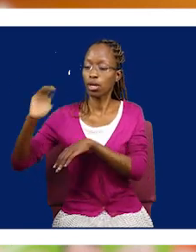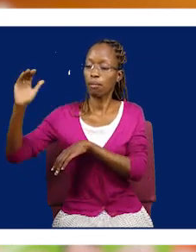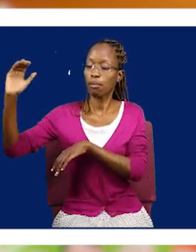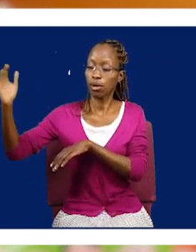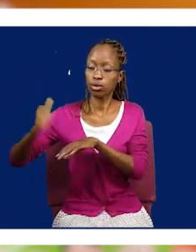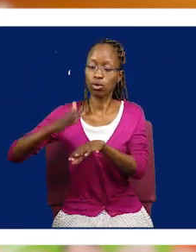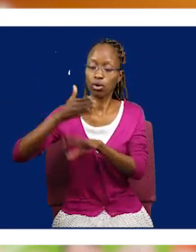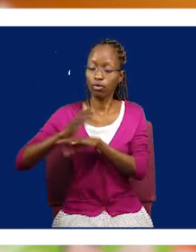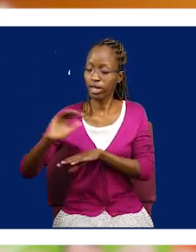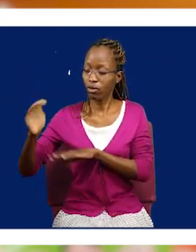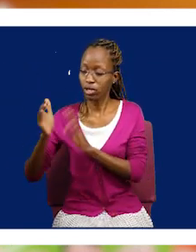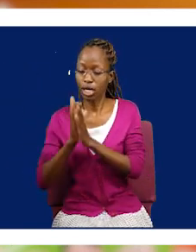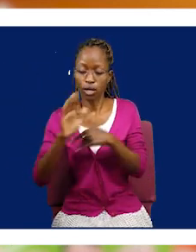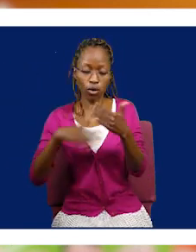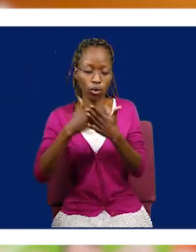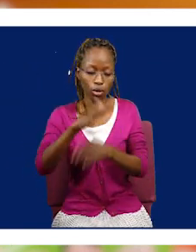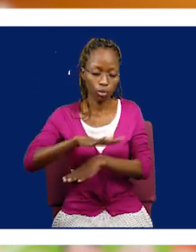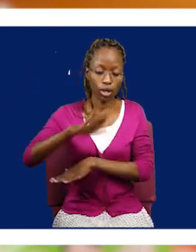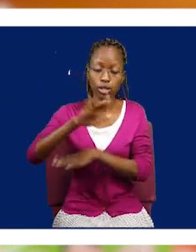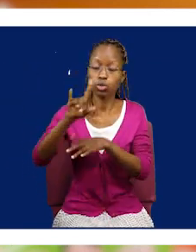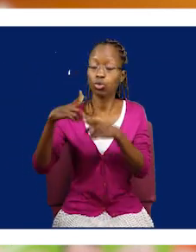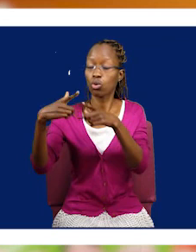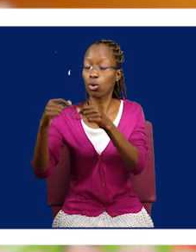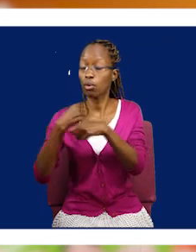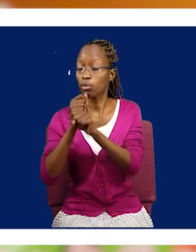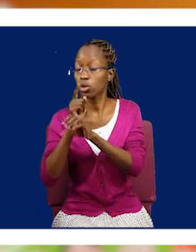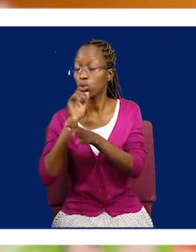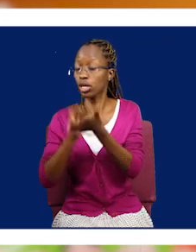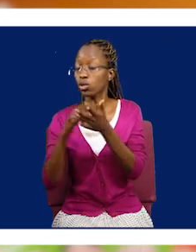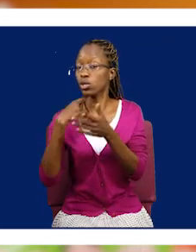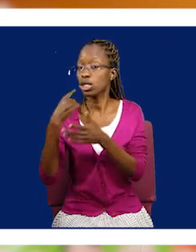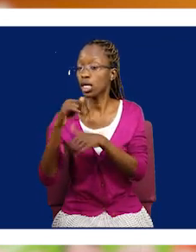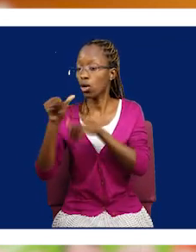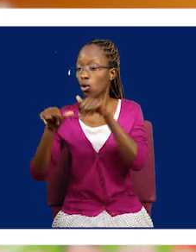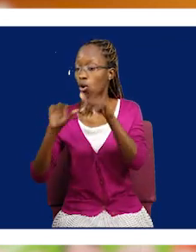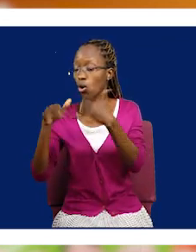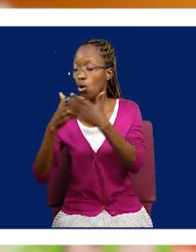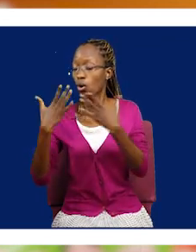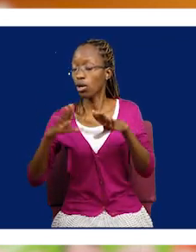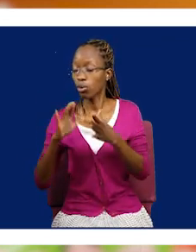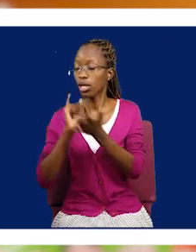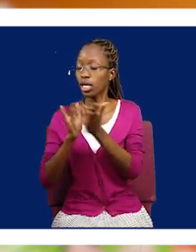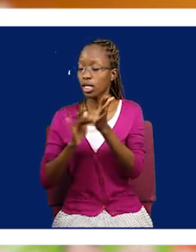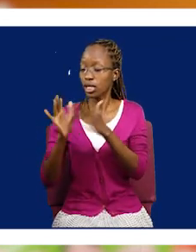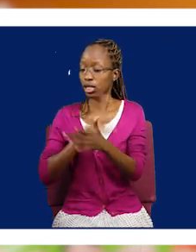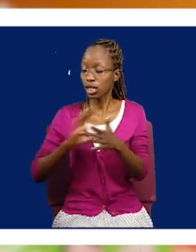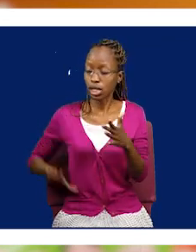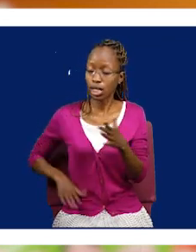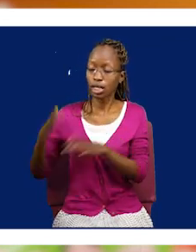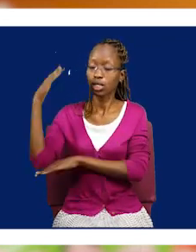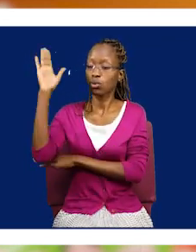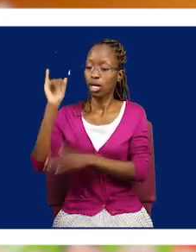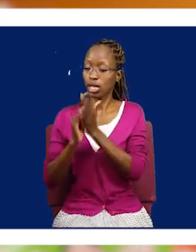mountains, over the hills, and everywhere, make sure you tell everyone that Jesus Christ is God. And